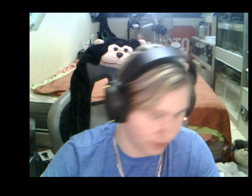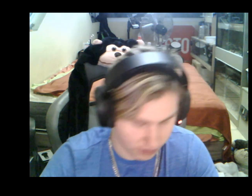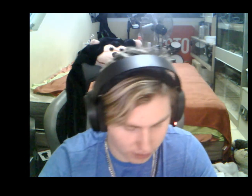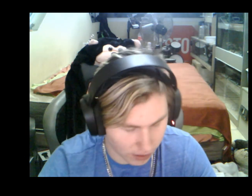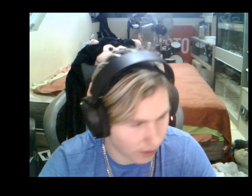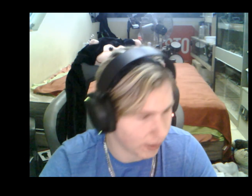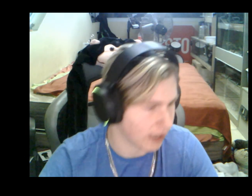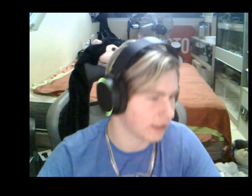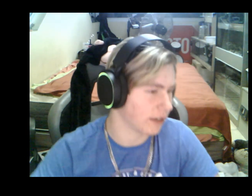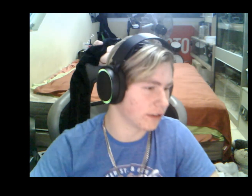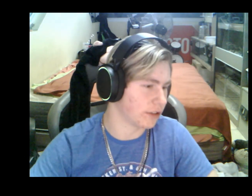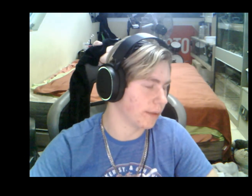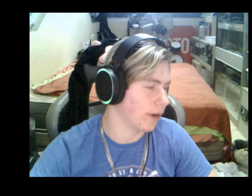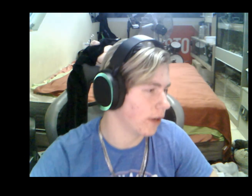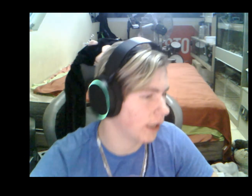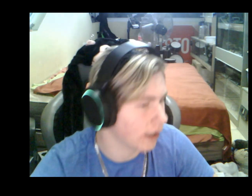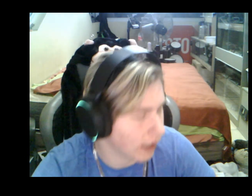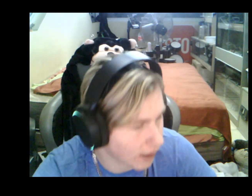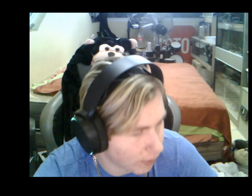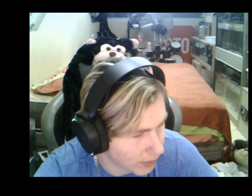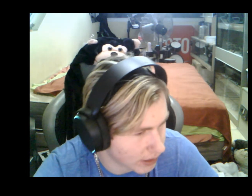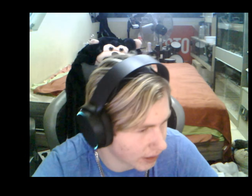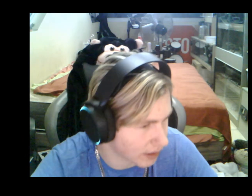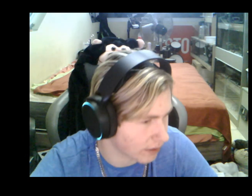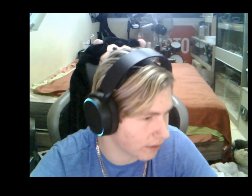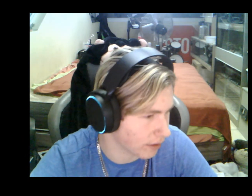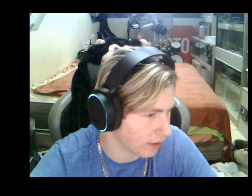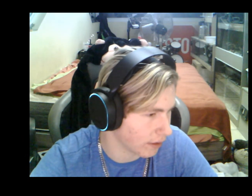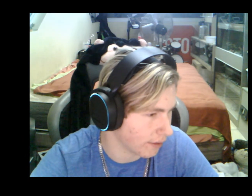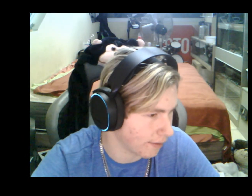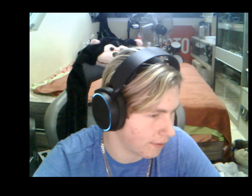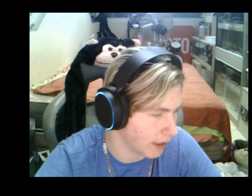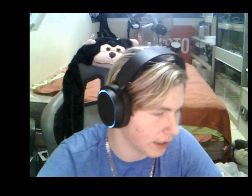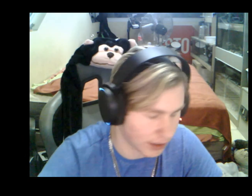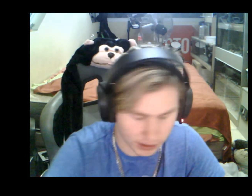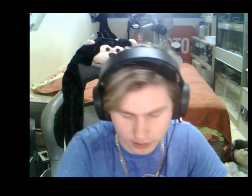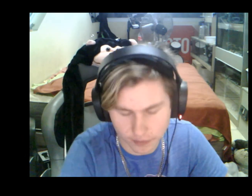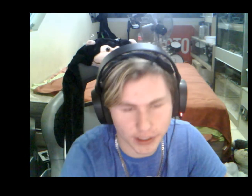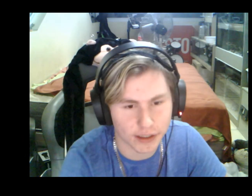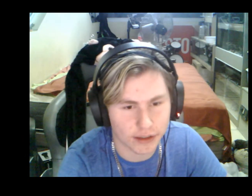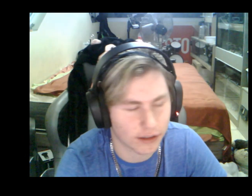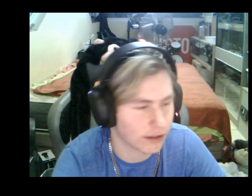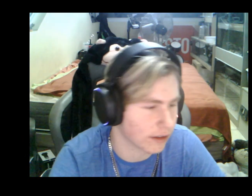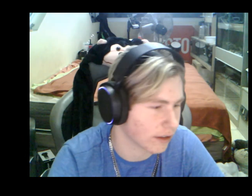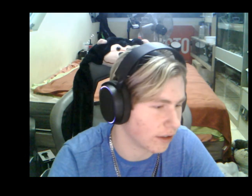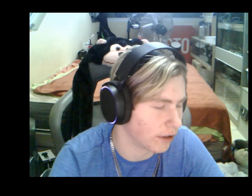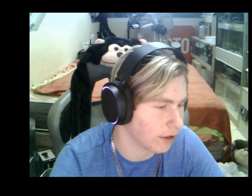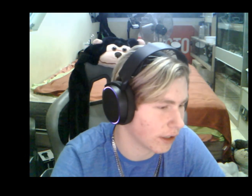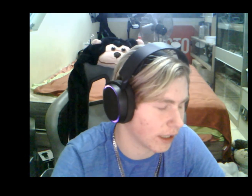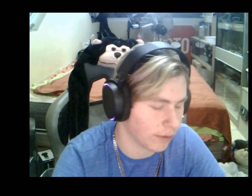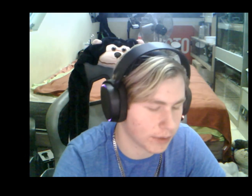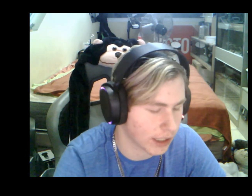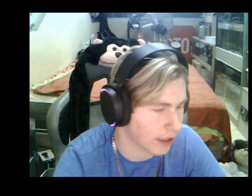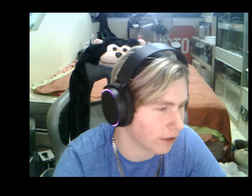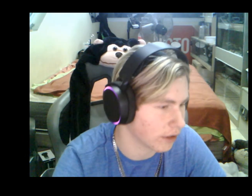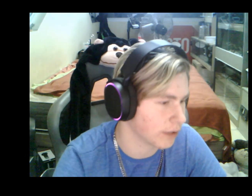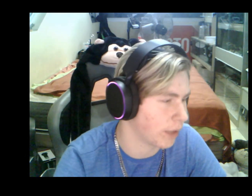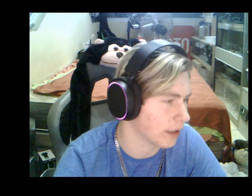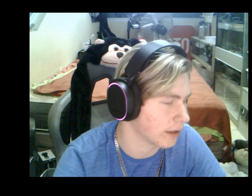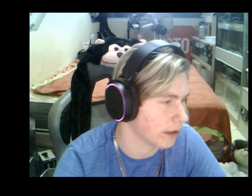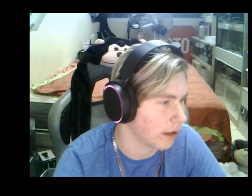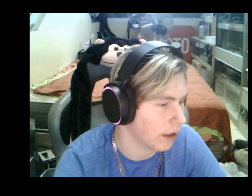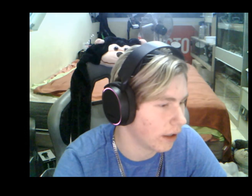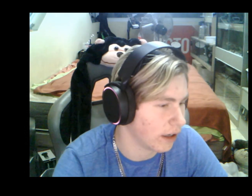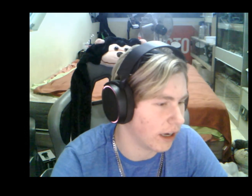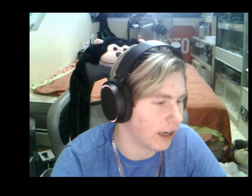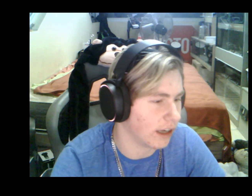Yeah, like I said on stream earlier, like we must just finish this freaking Corona thing. We must kick Corona's